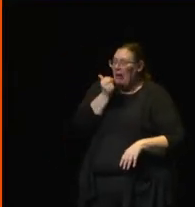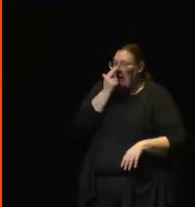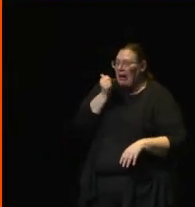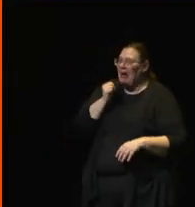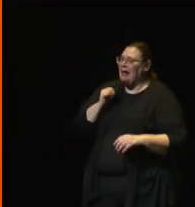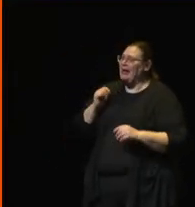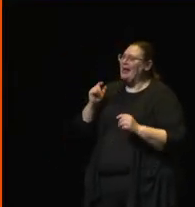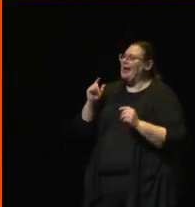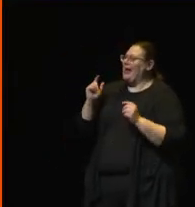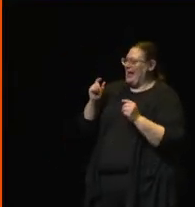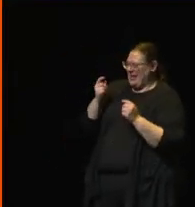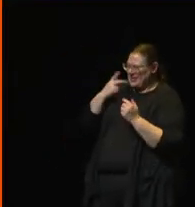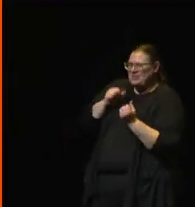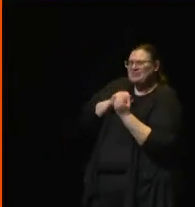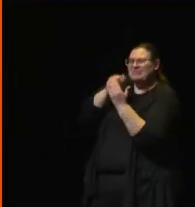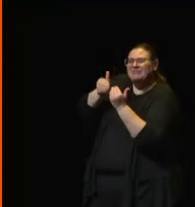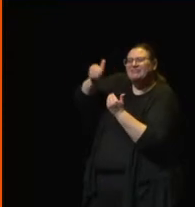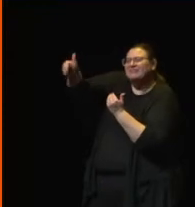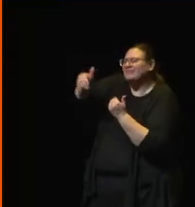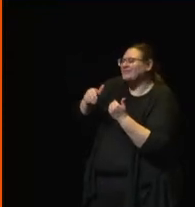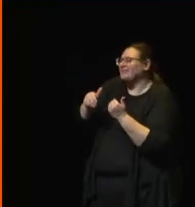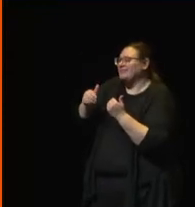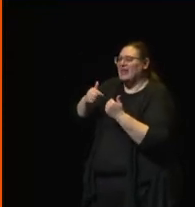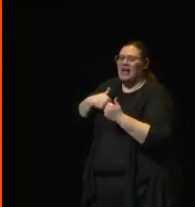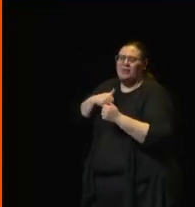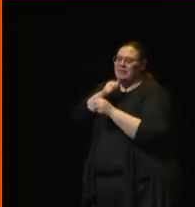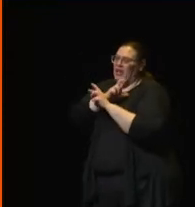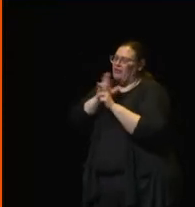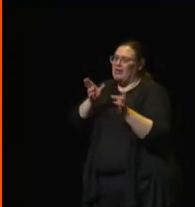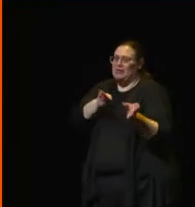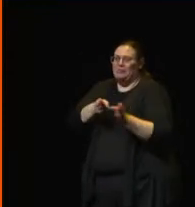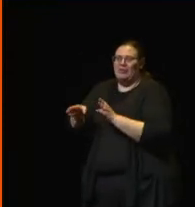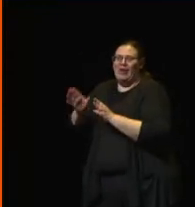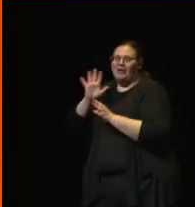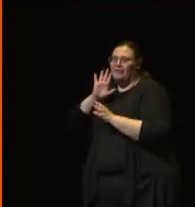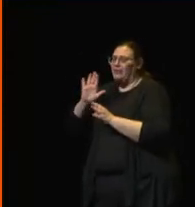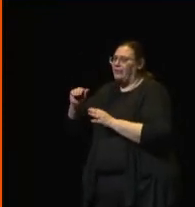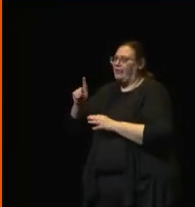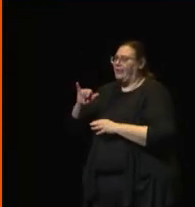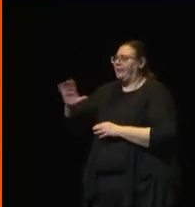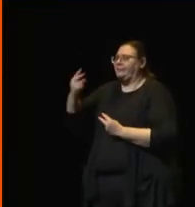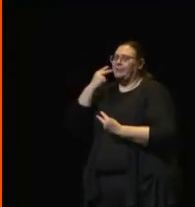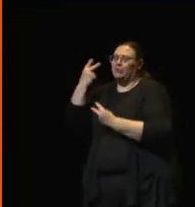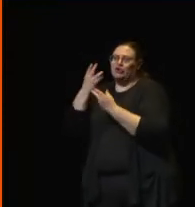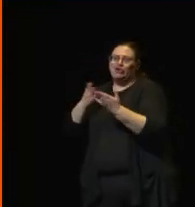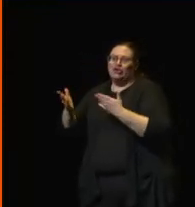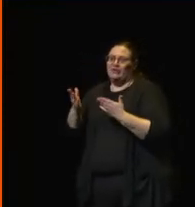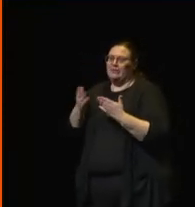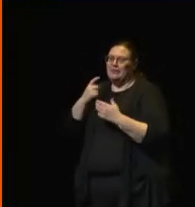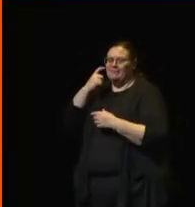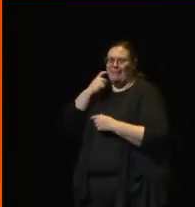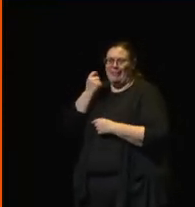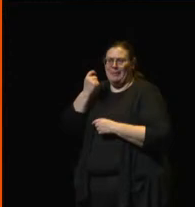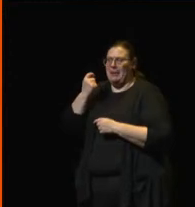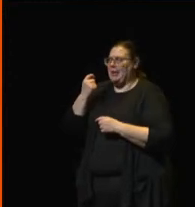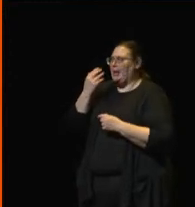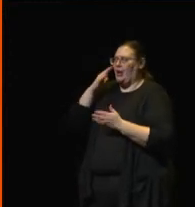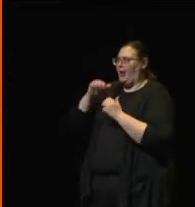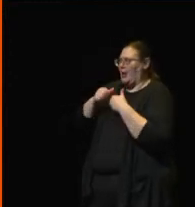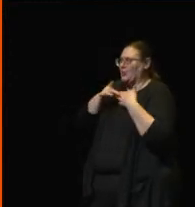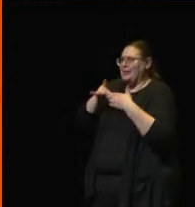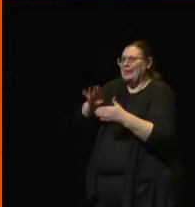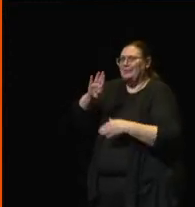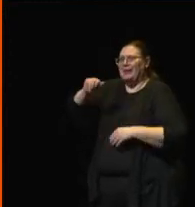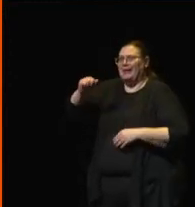child to come. I was not ready to plan Ady's memorial. I do not yet know how to lead Be a Hero without